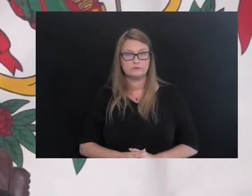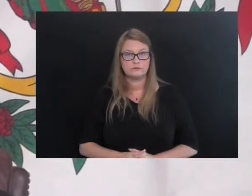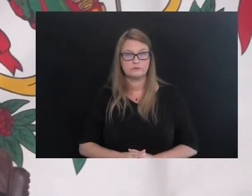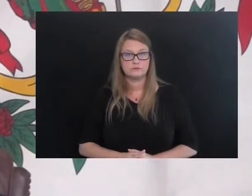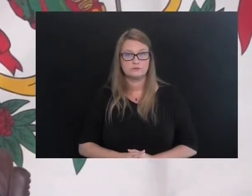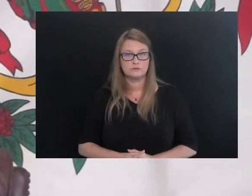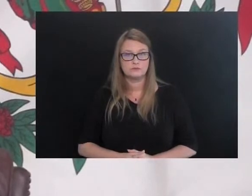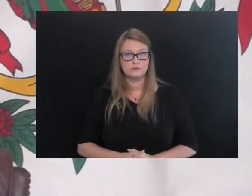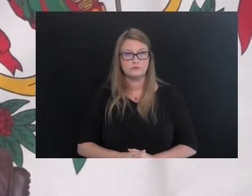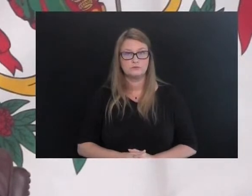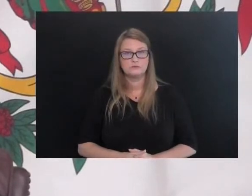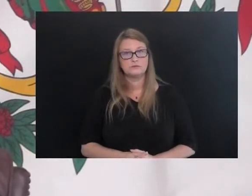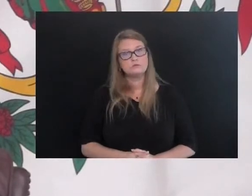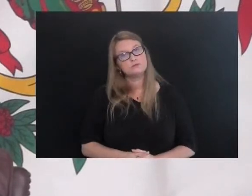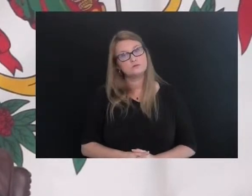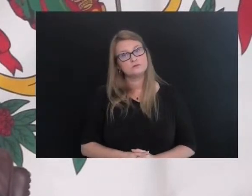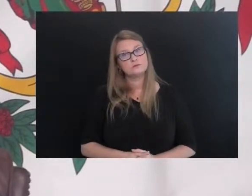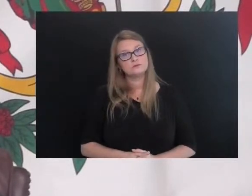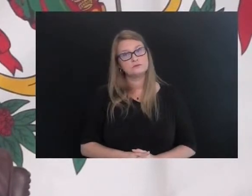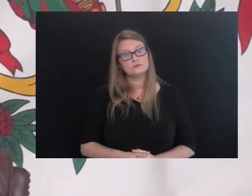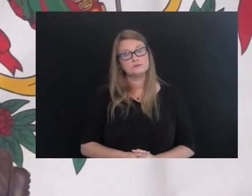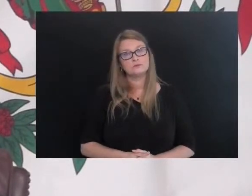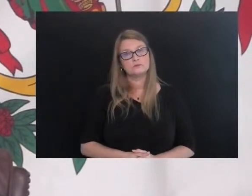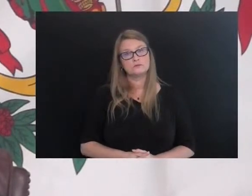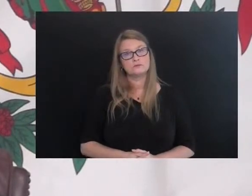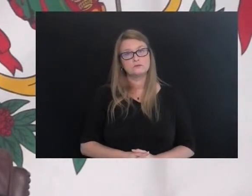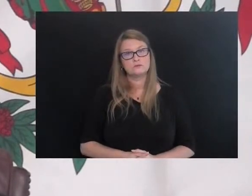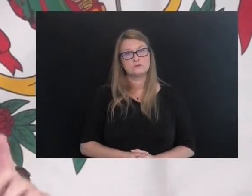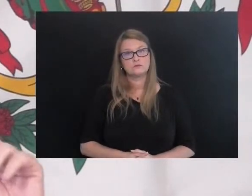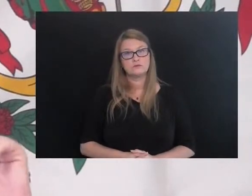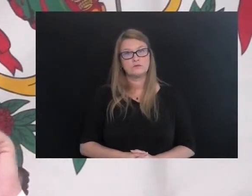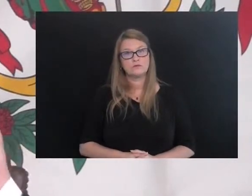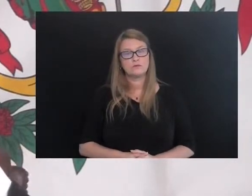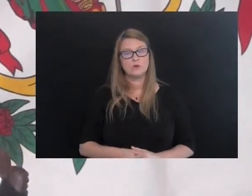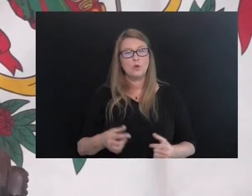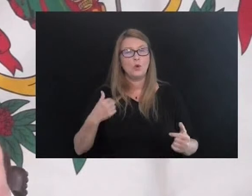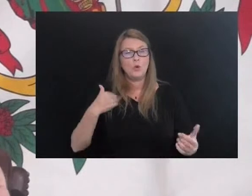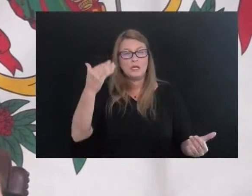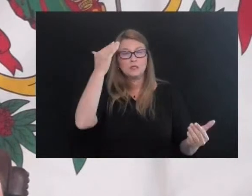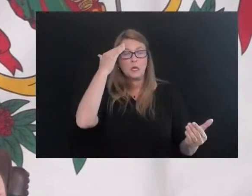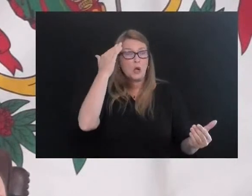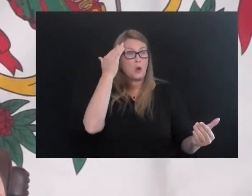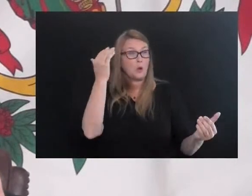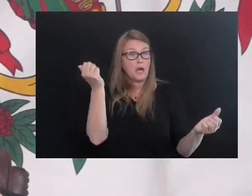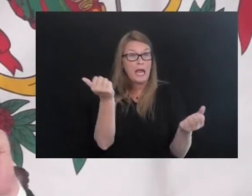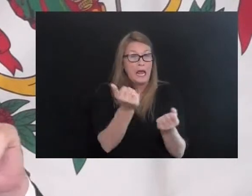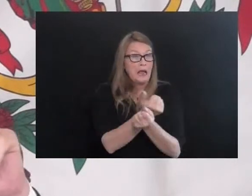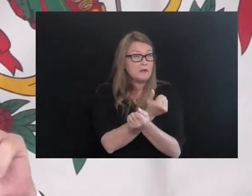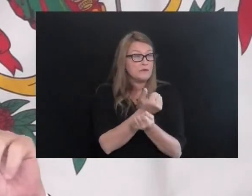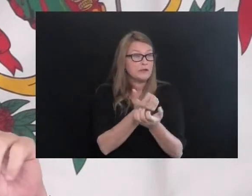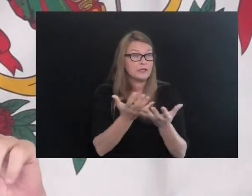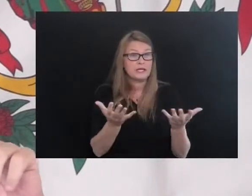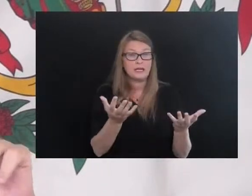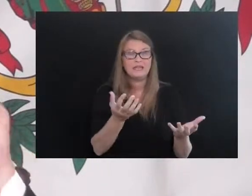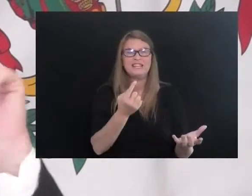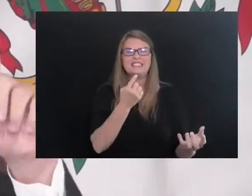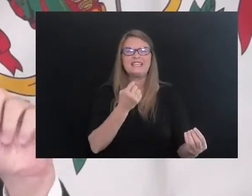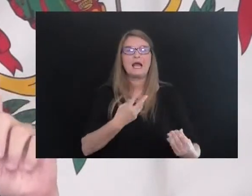to absolutely all that we know, tell me one horror story